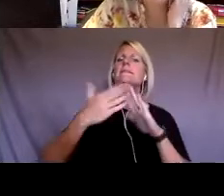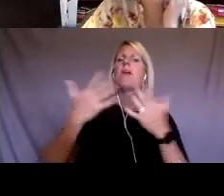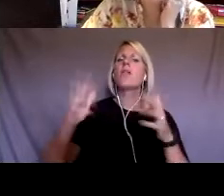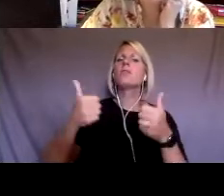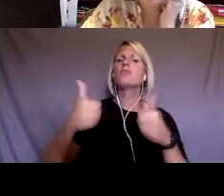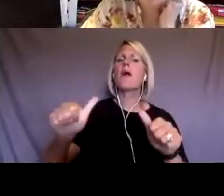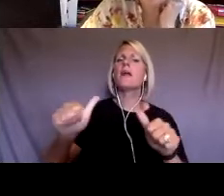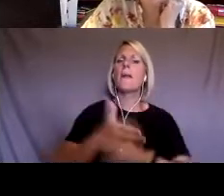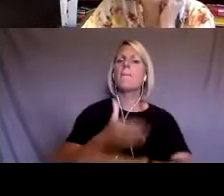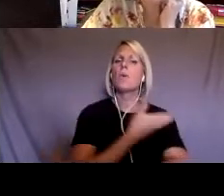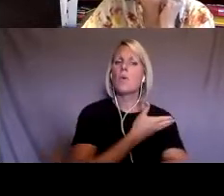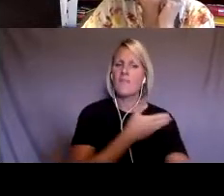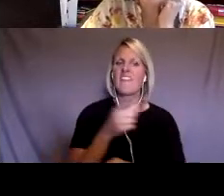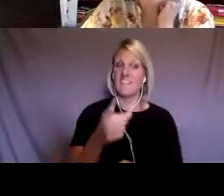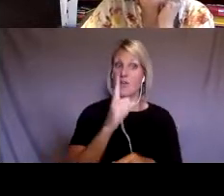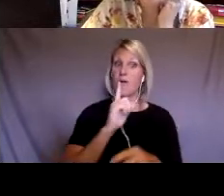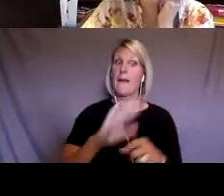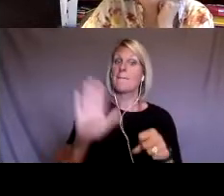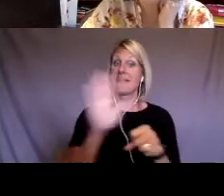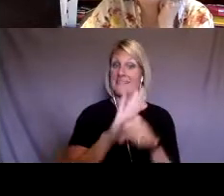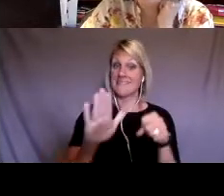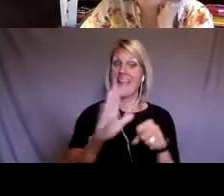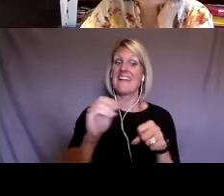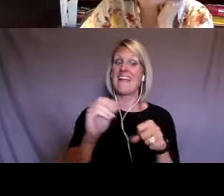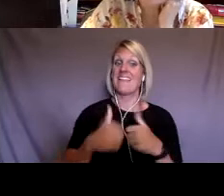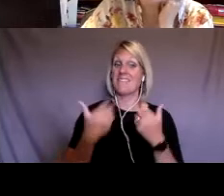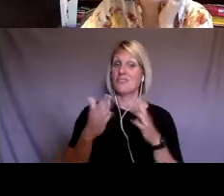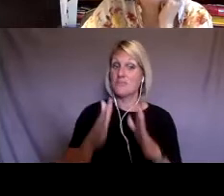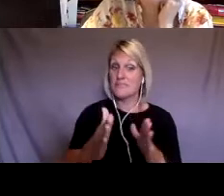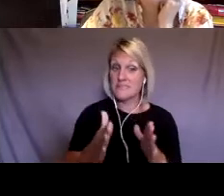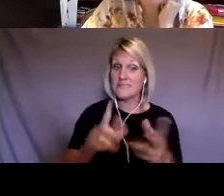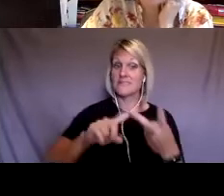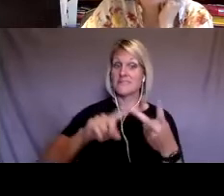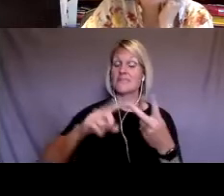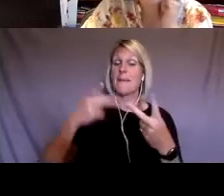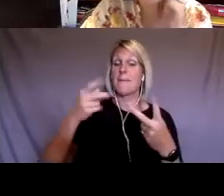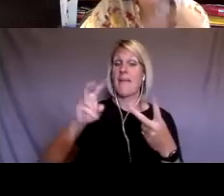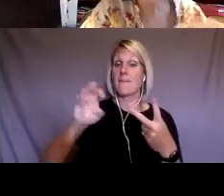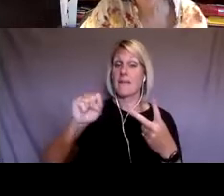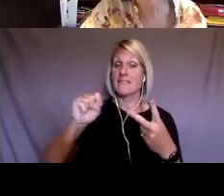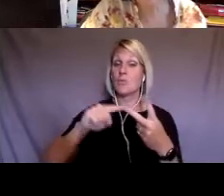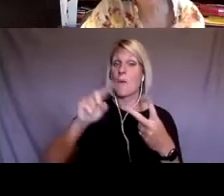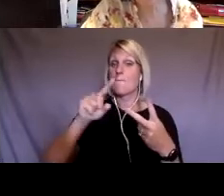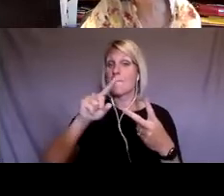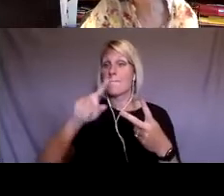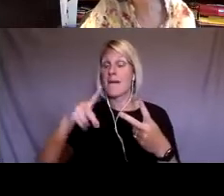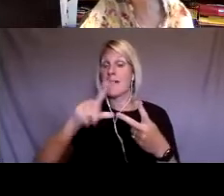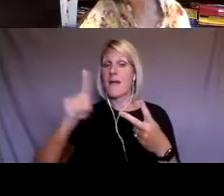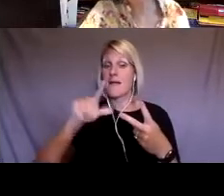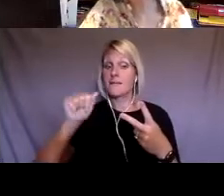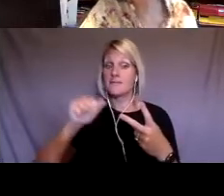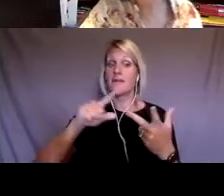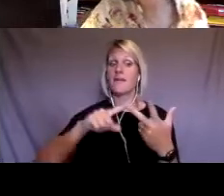These are complete and living streets, pavement to plaza strategies, parklets, and much more